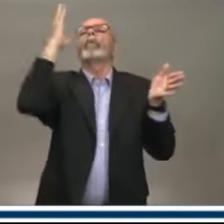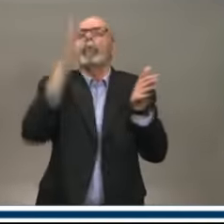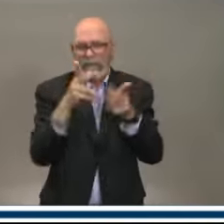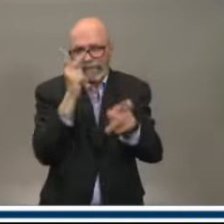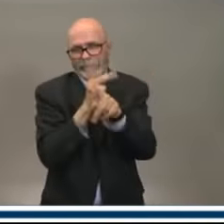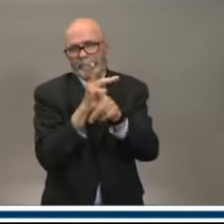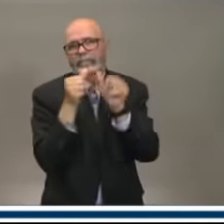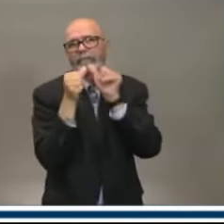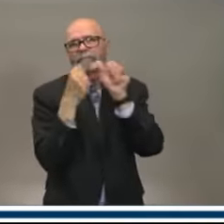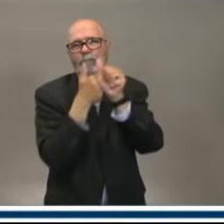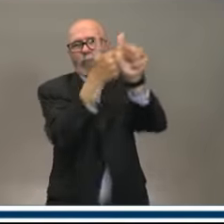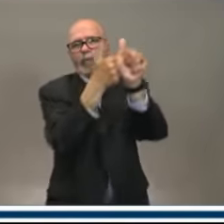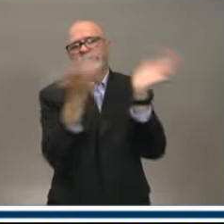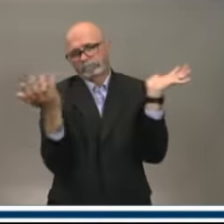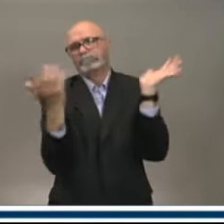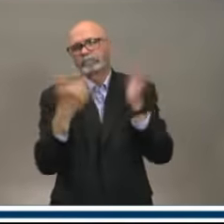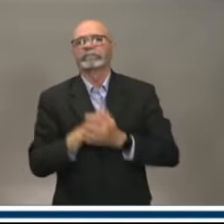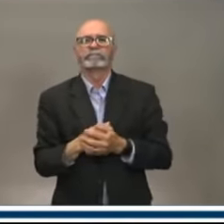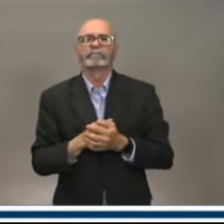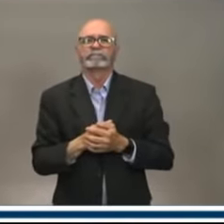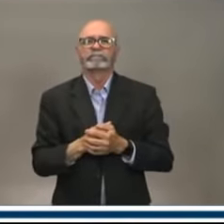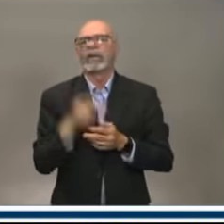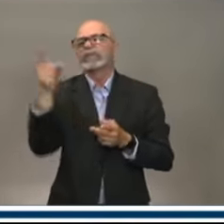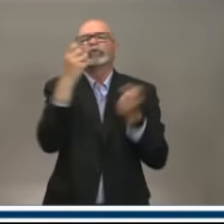stakeholder consultation.